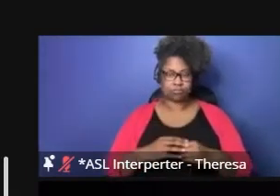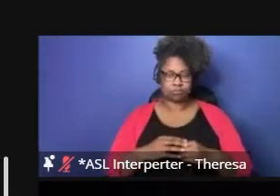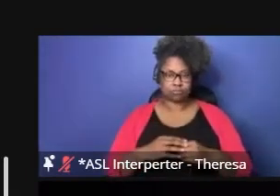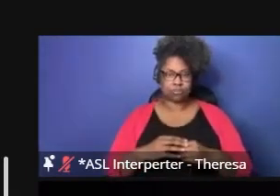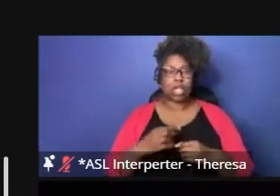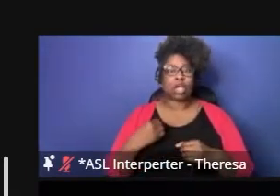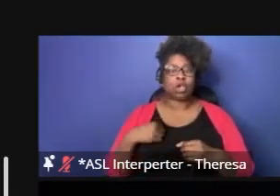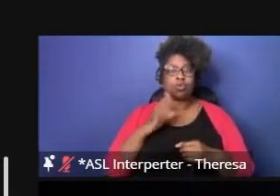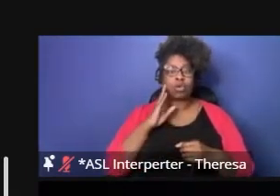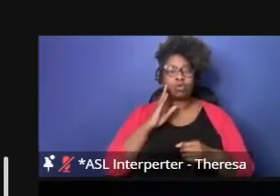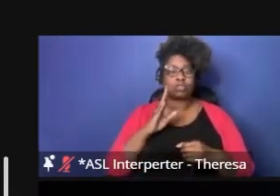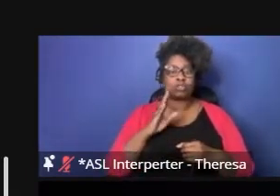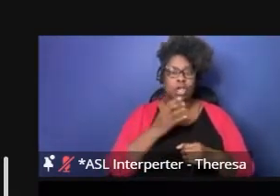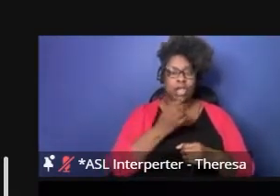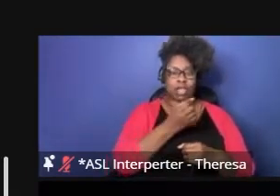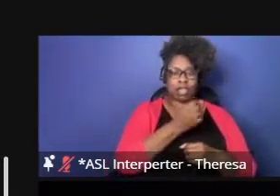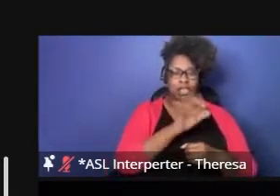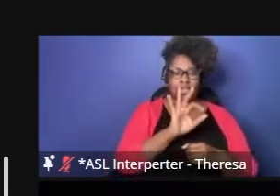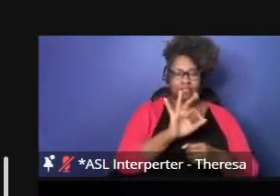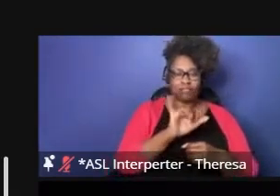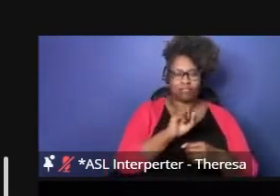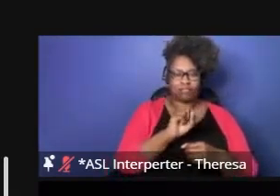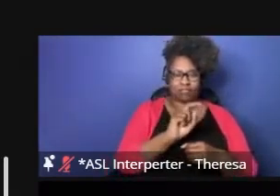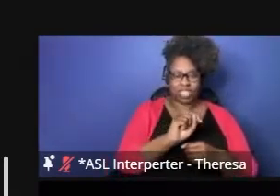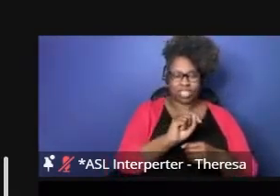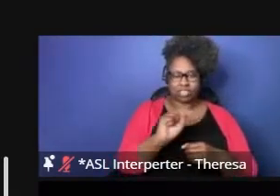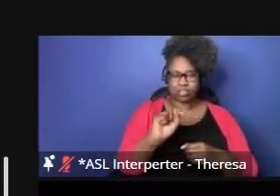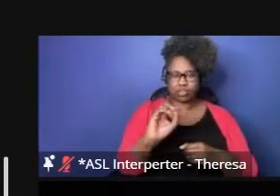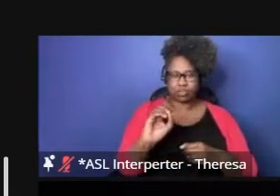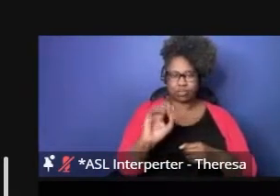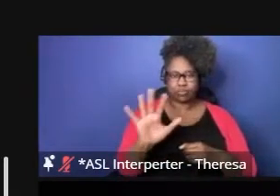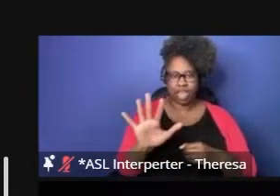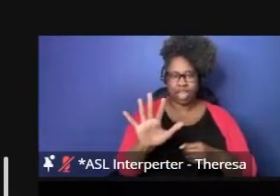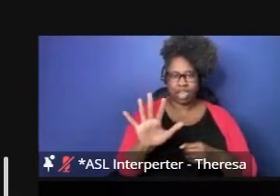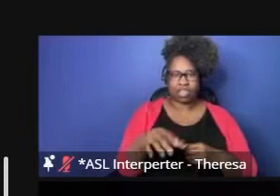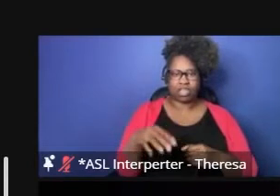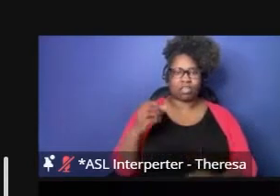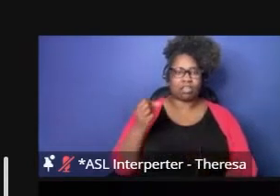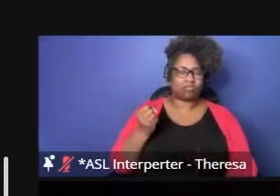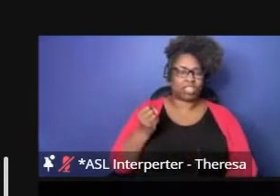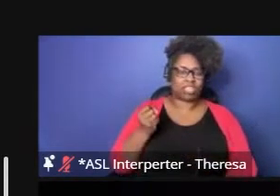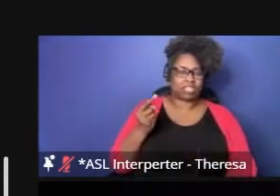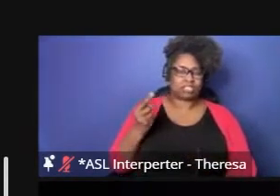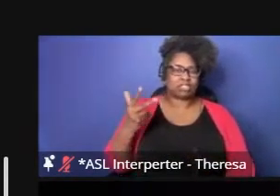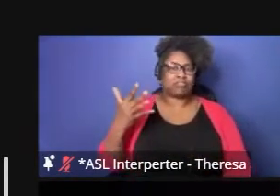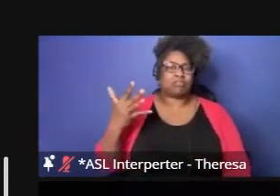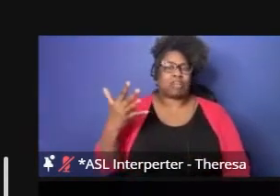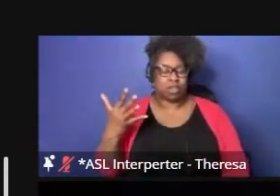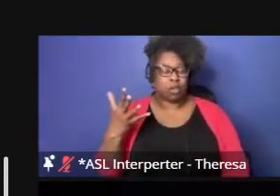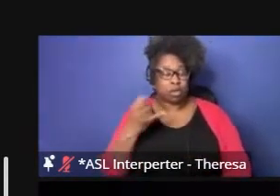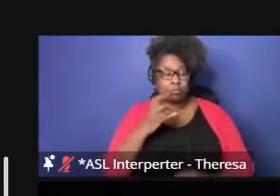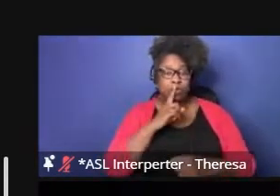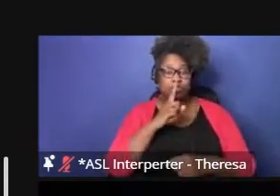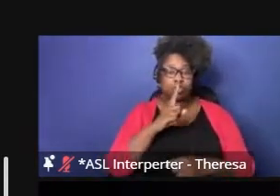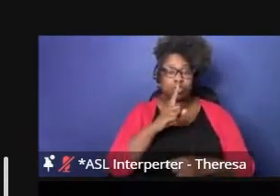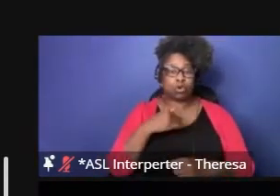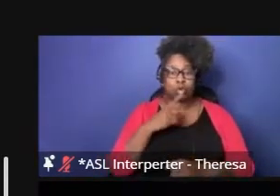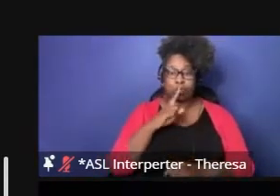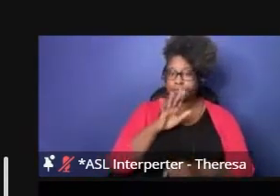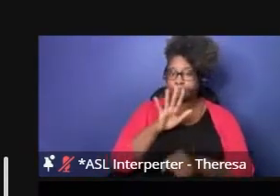fist of 5 to make sure that we feel a common sense of commitment to both that theme and this problem